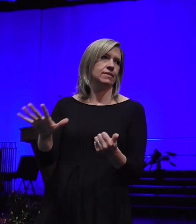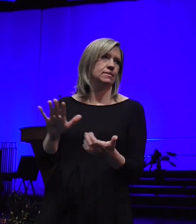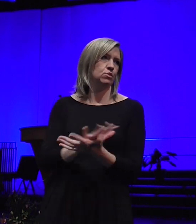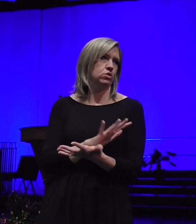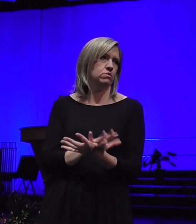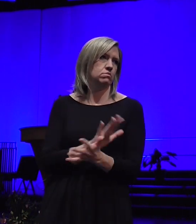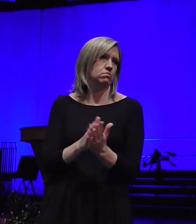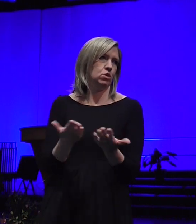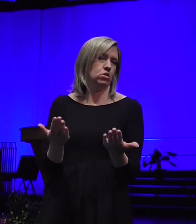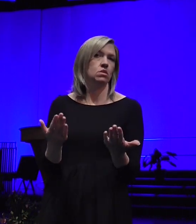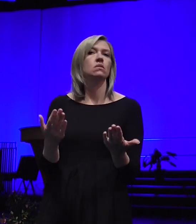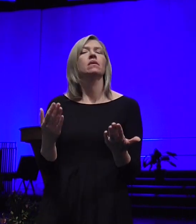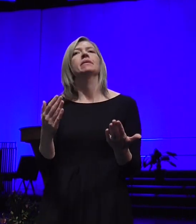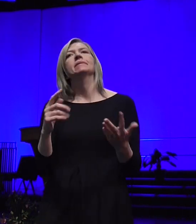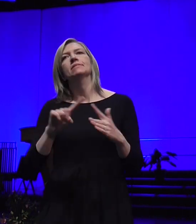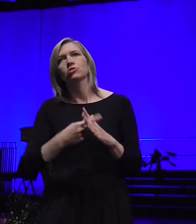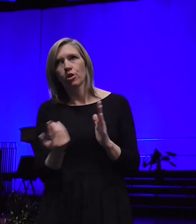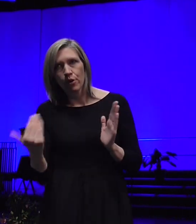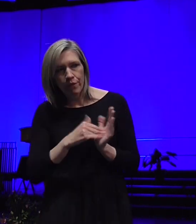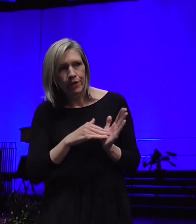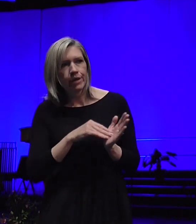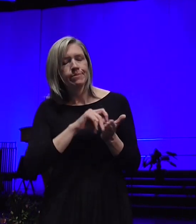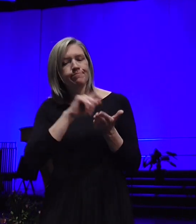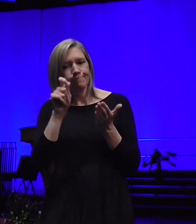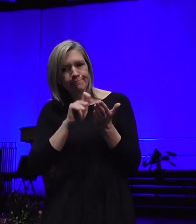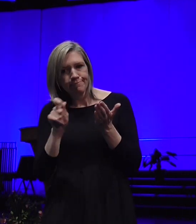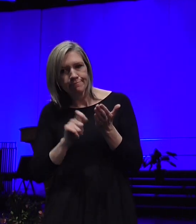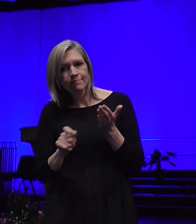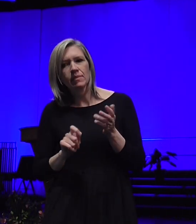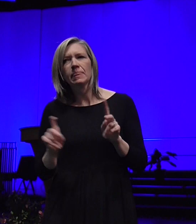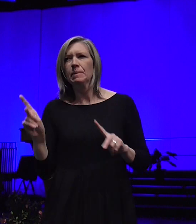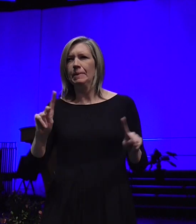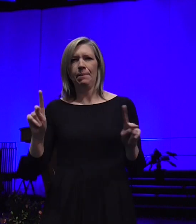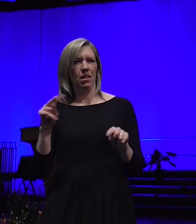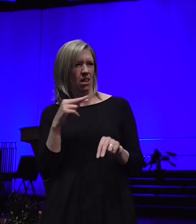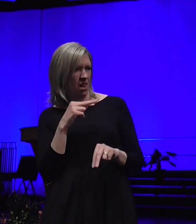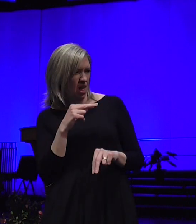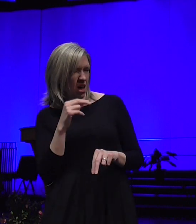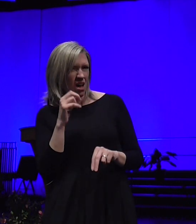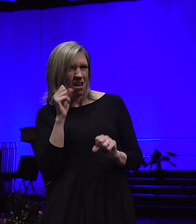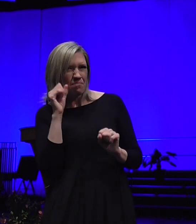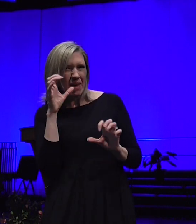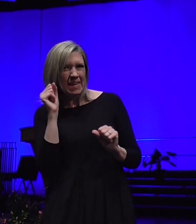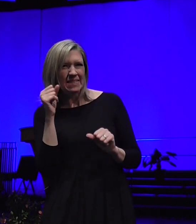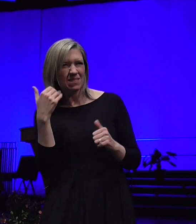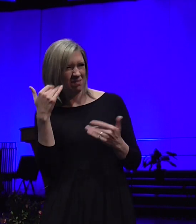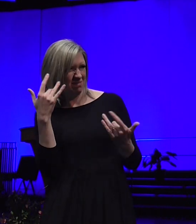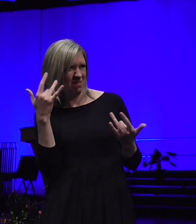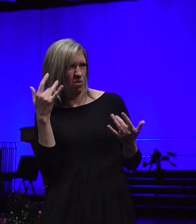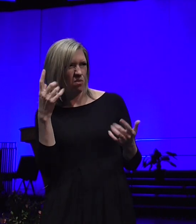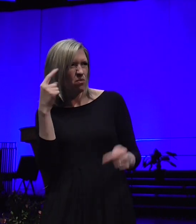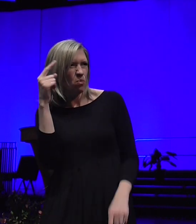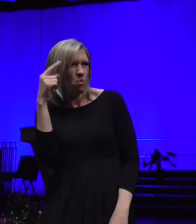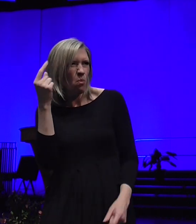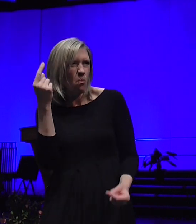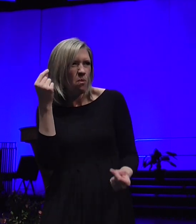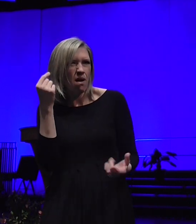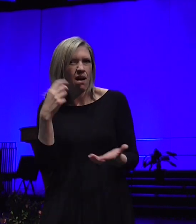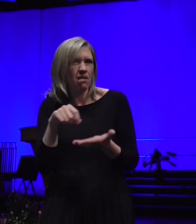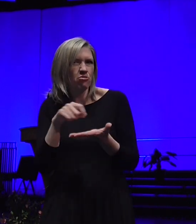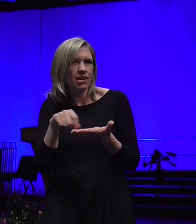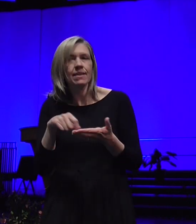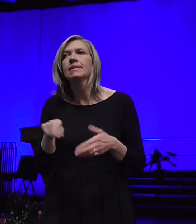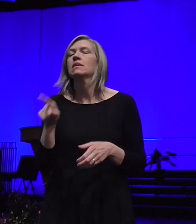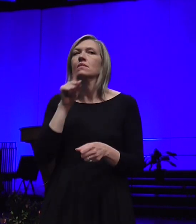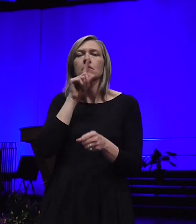started again. You know, to the amazement of the people around him, like, man, what are you doing? But this guy had a level of